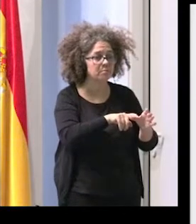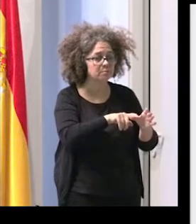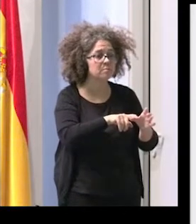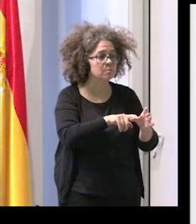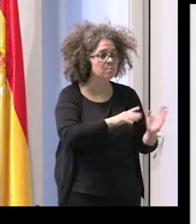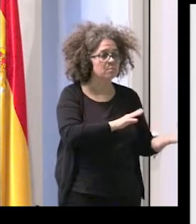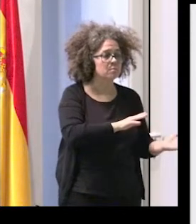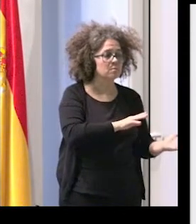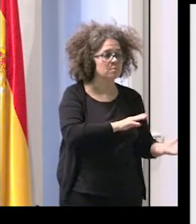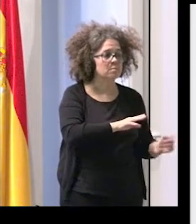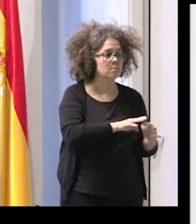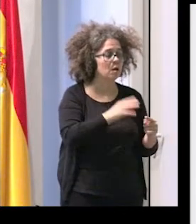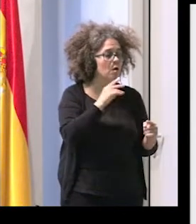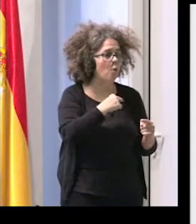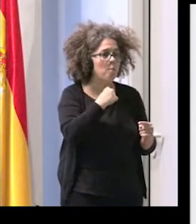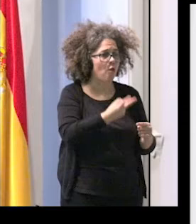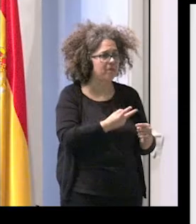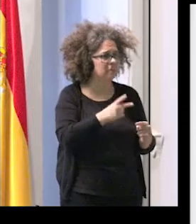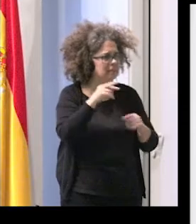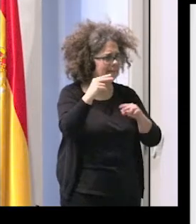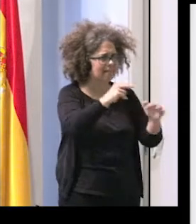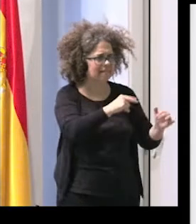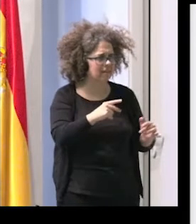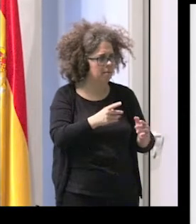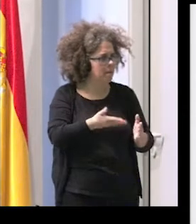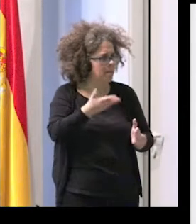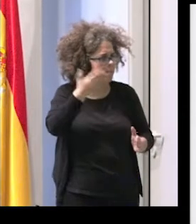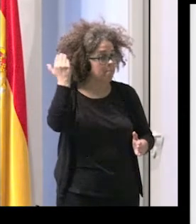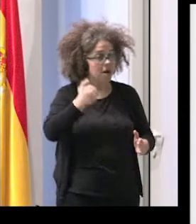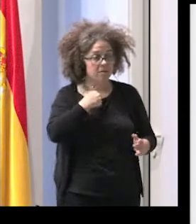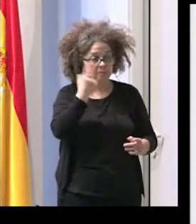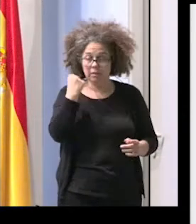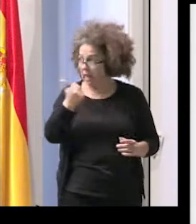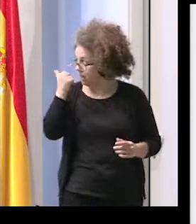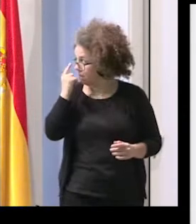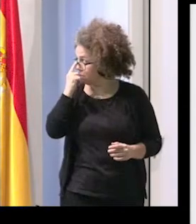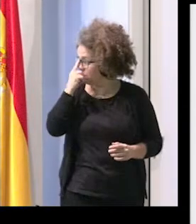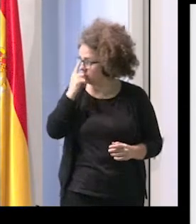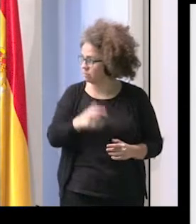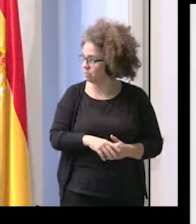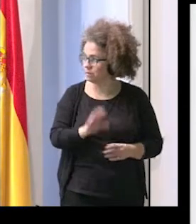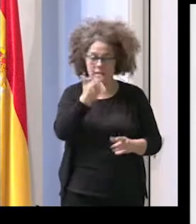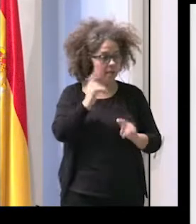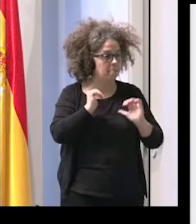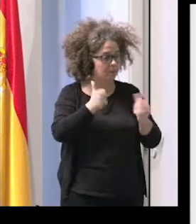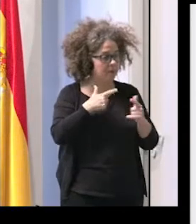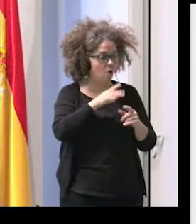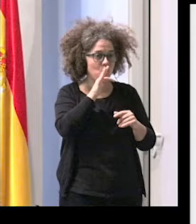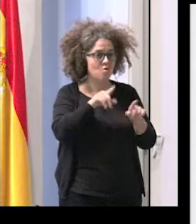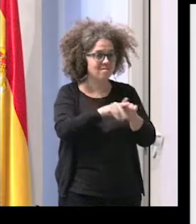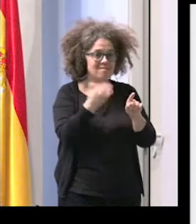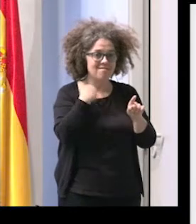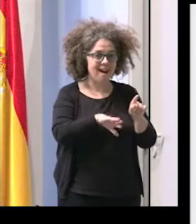That makes sense. But look here how it decreases as children become